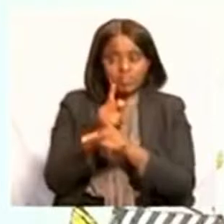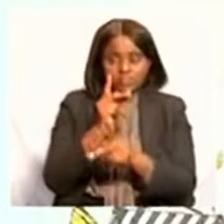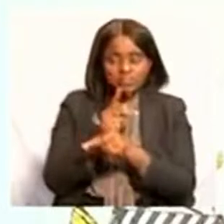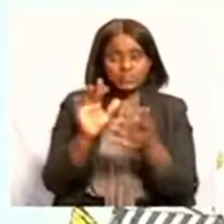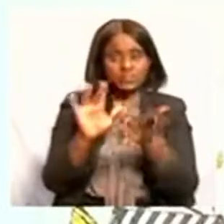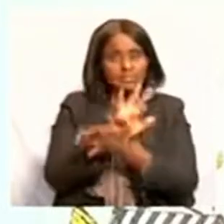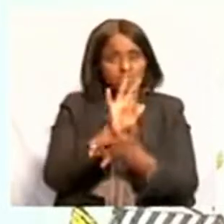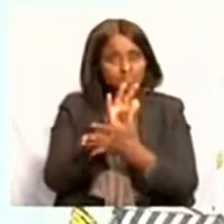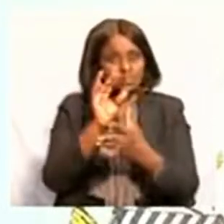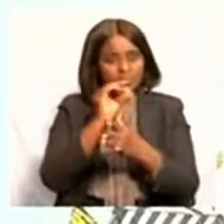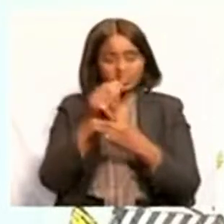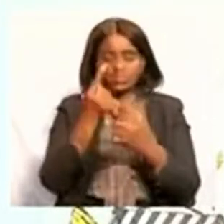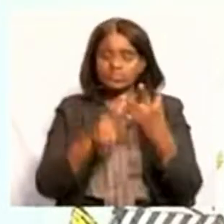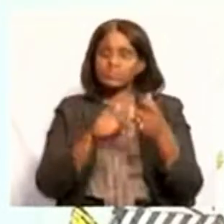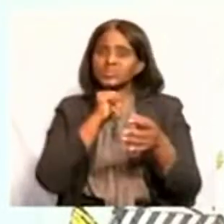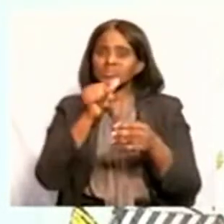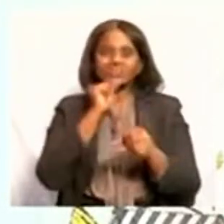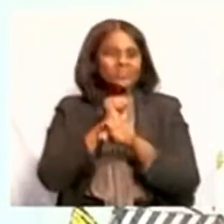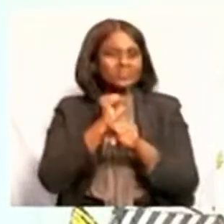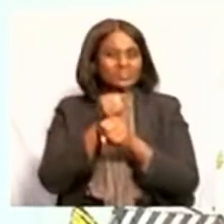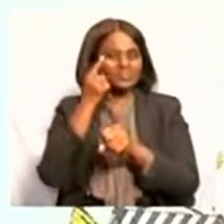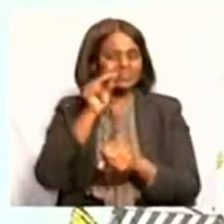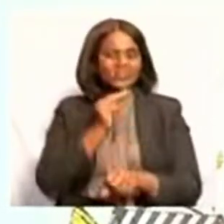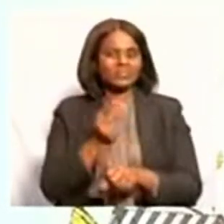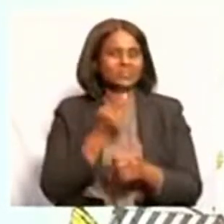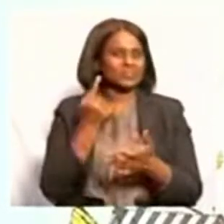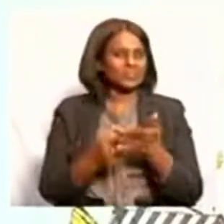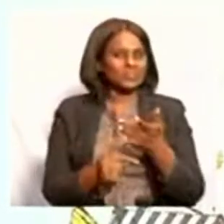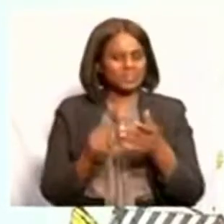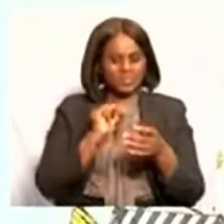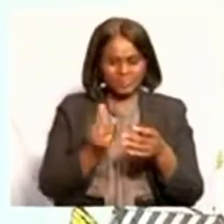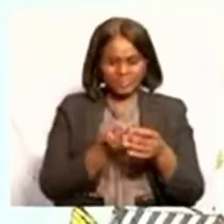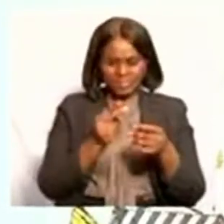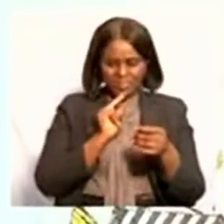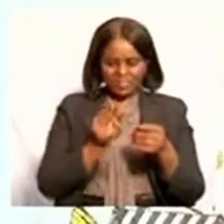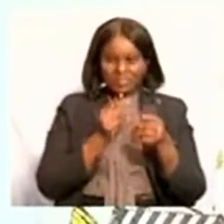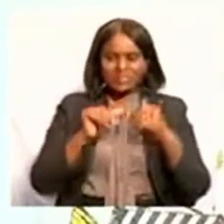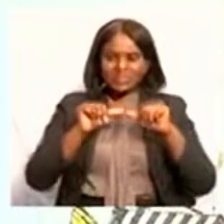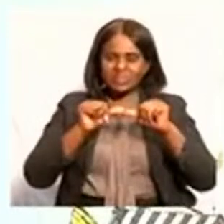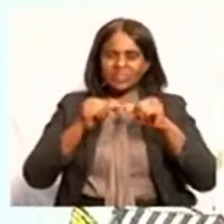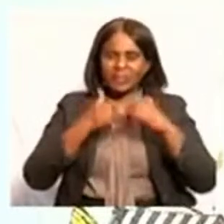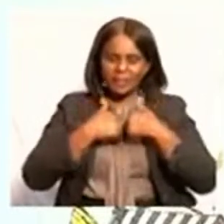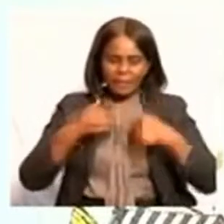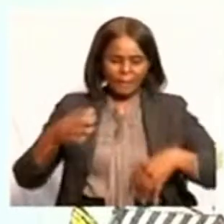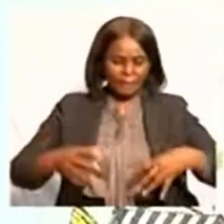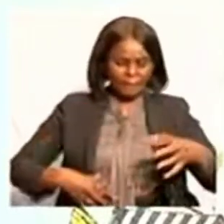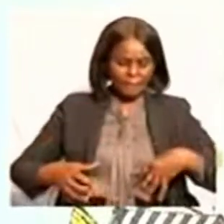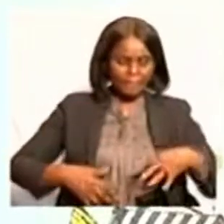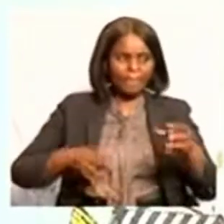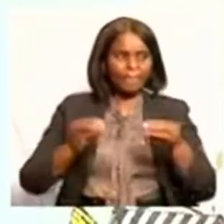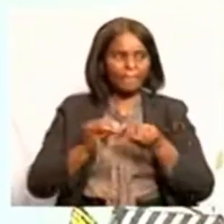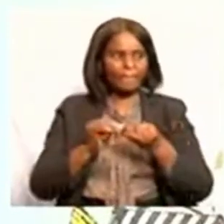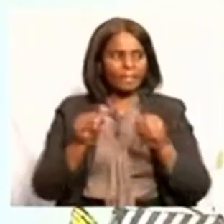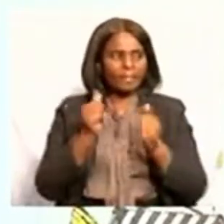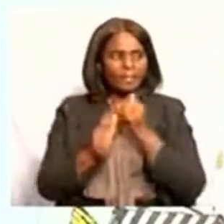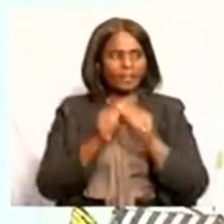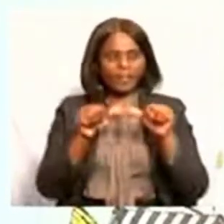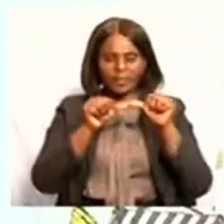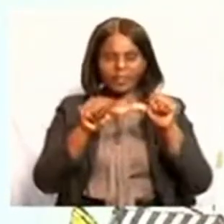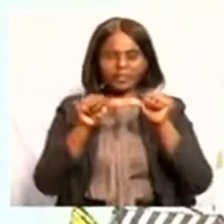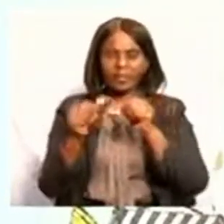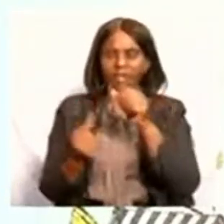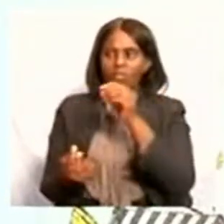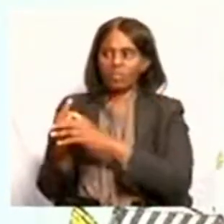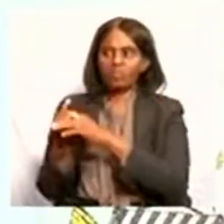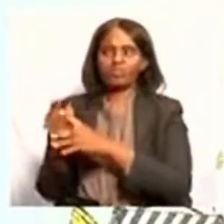paper? What is not working for us? Because we still have these complaints that still pop up and say, okay,